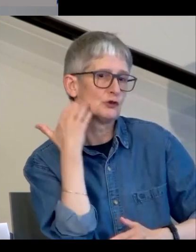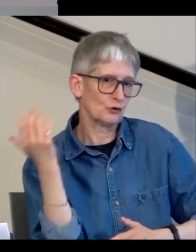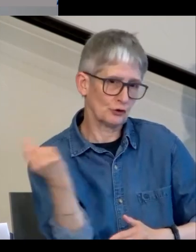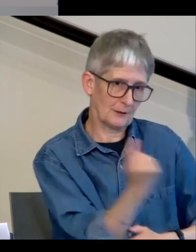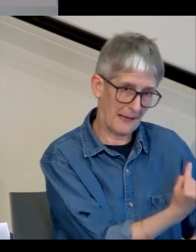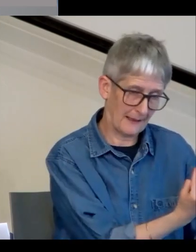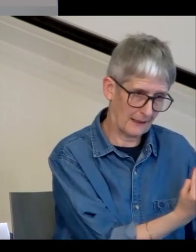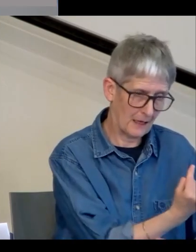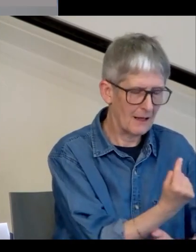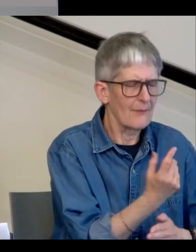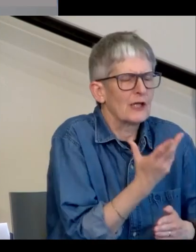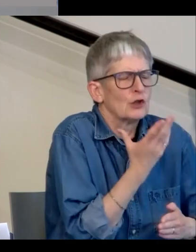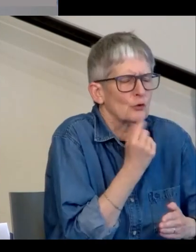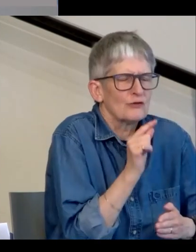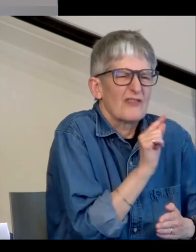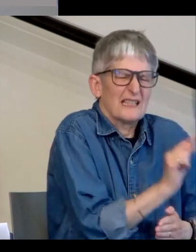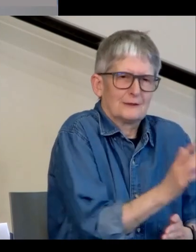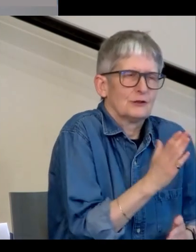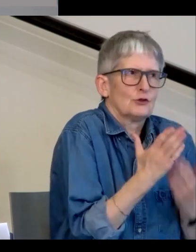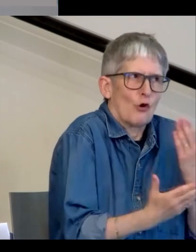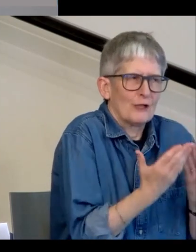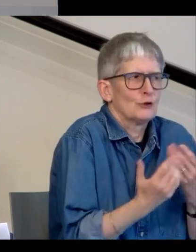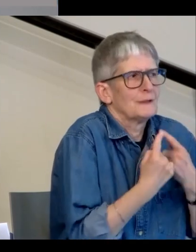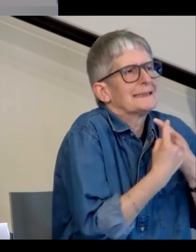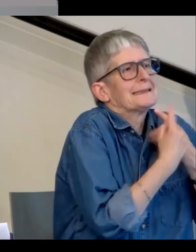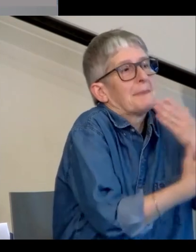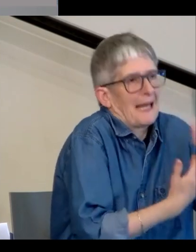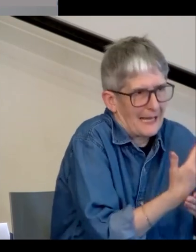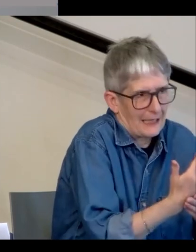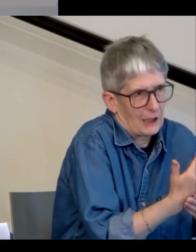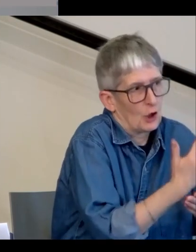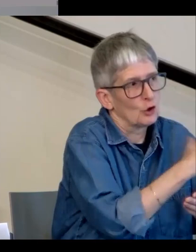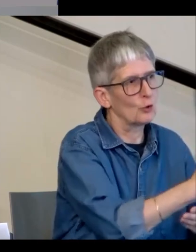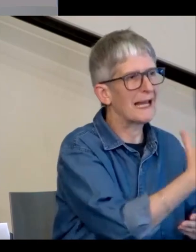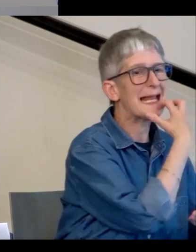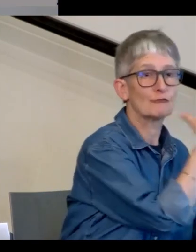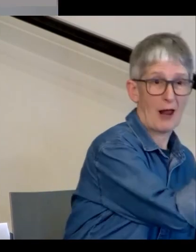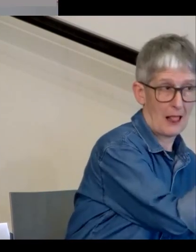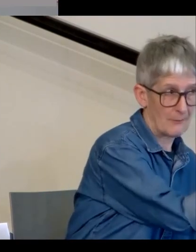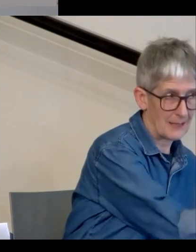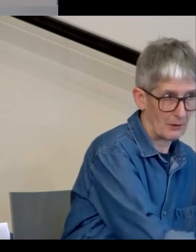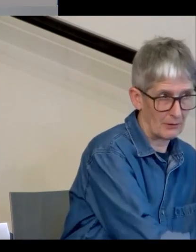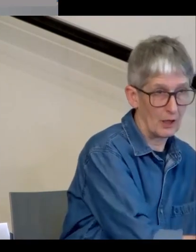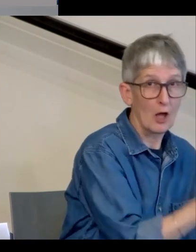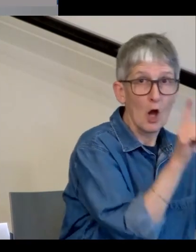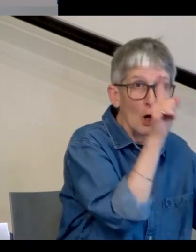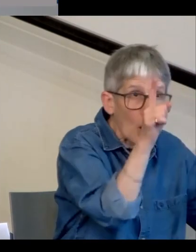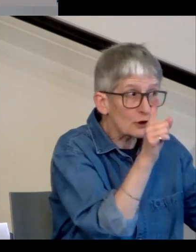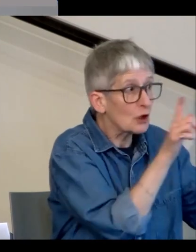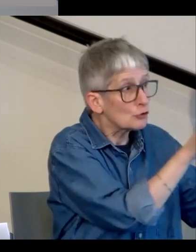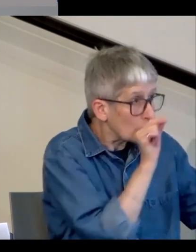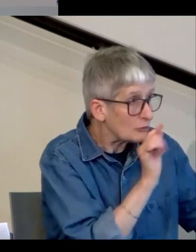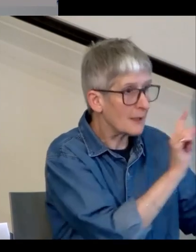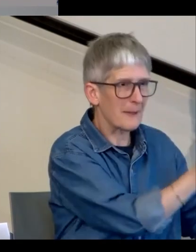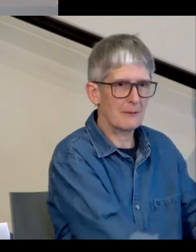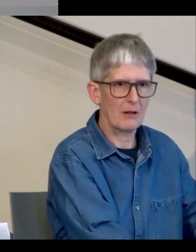God uses this sorry story to say to an unfaithful Israel, his chosen people, my